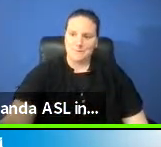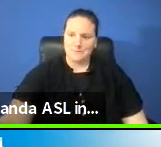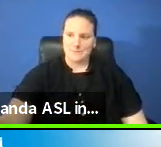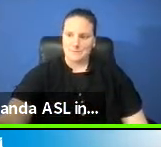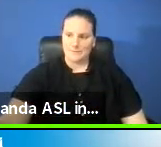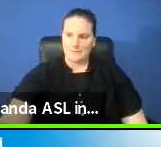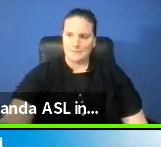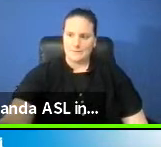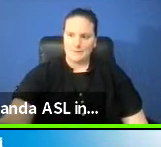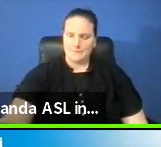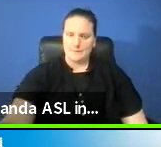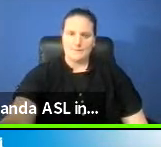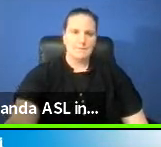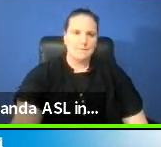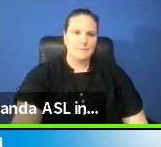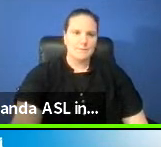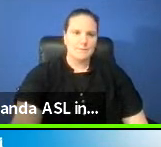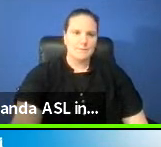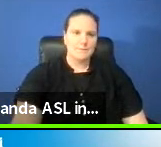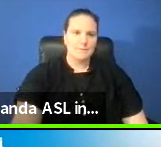Okay. Yeah.